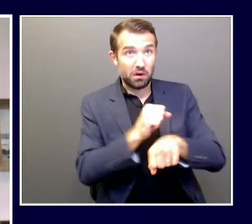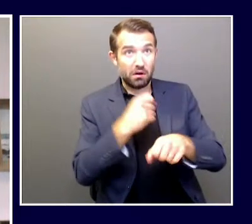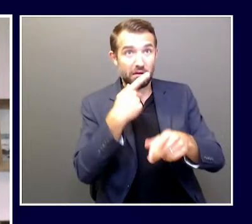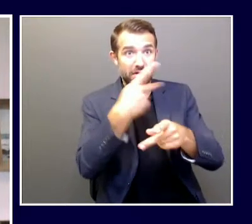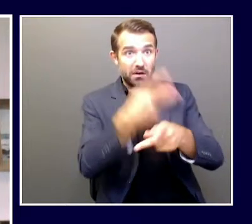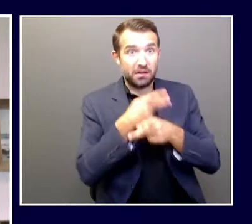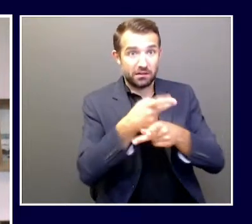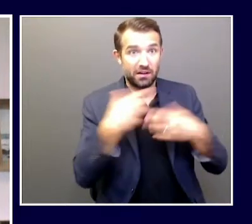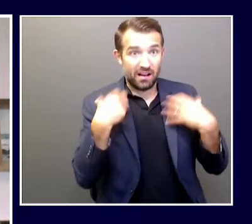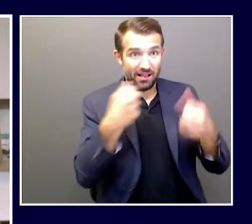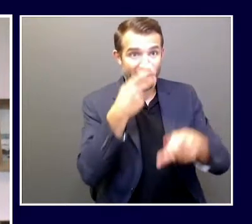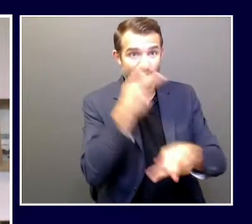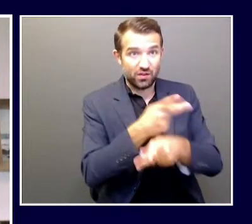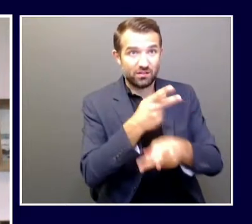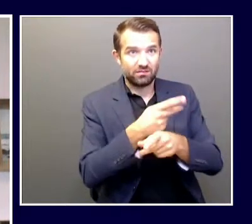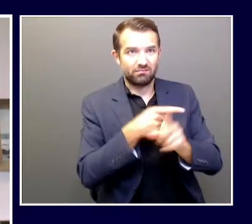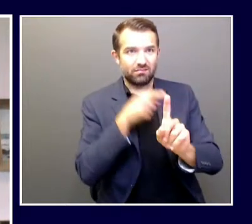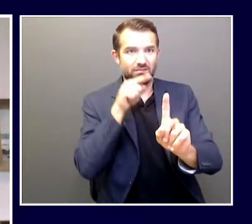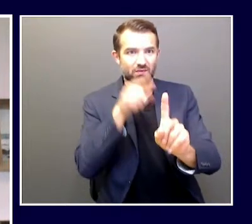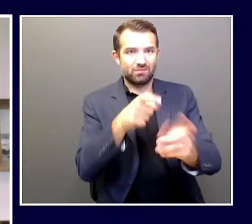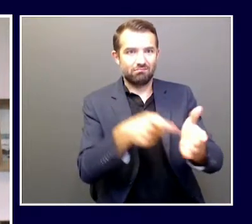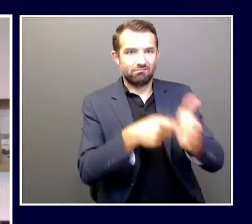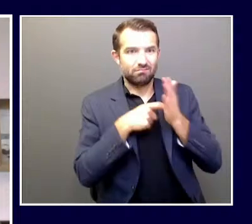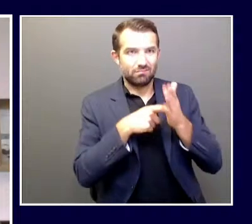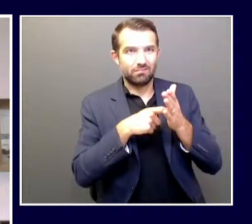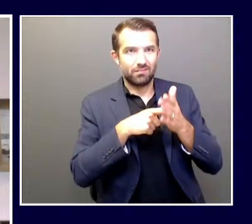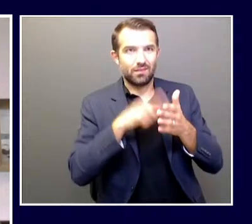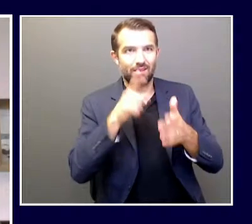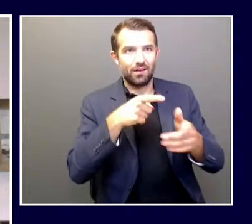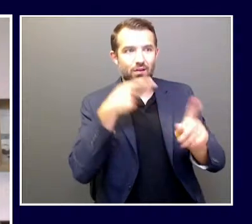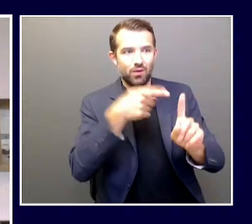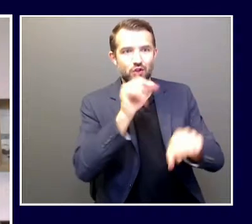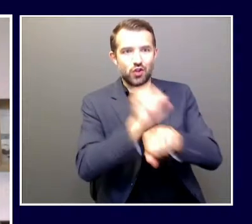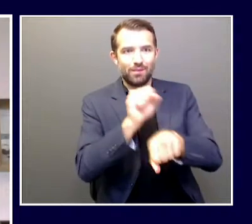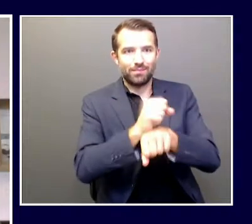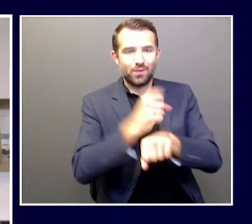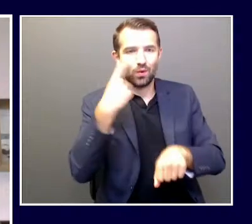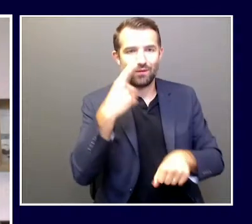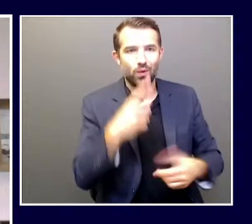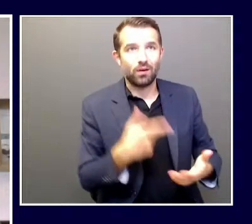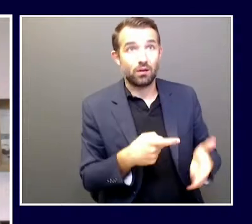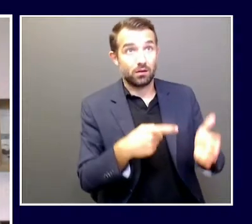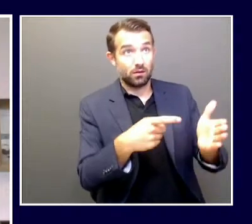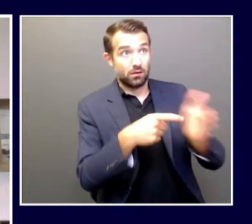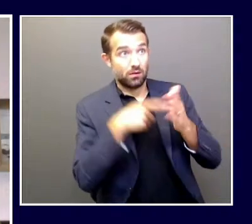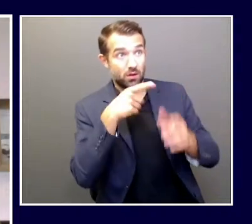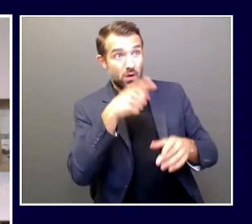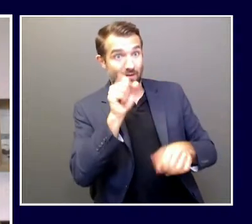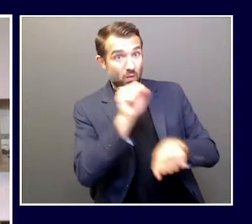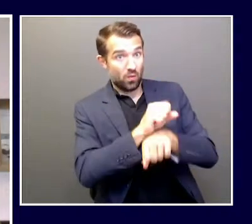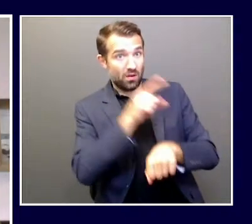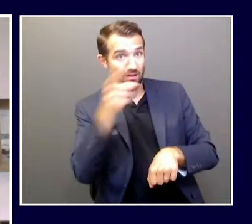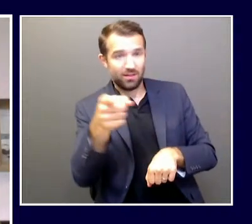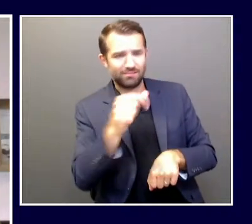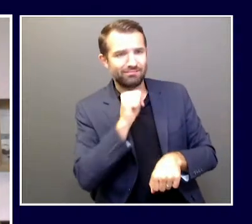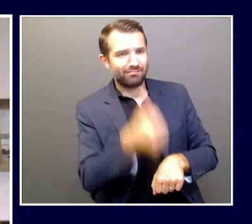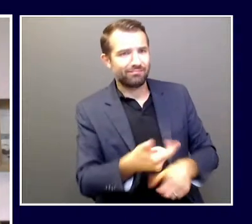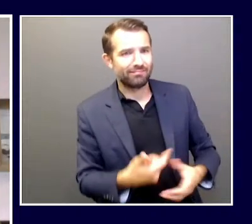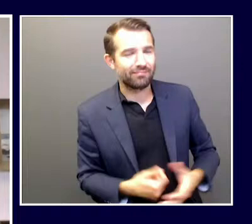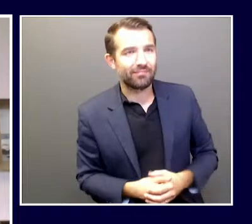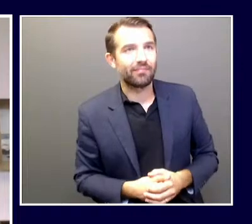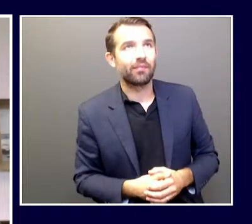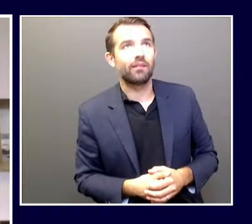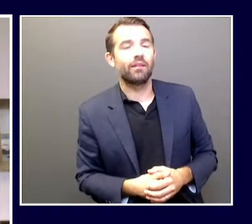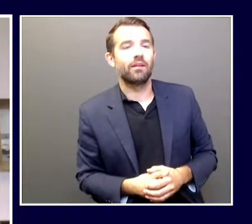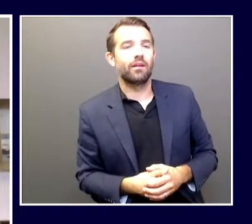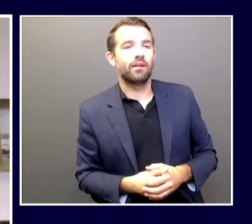similar to the other conditions that are already in place for other vaccines and TB. I've said this twice already, but I'll say it